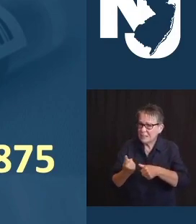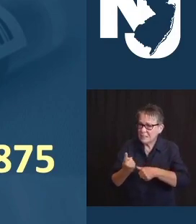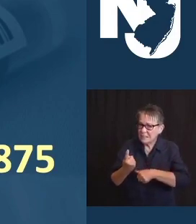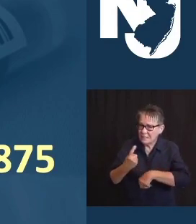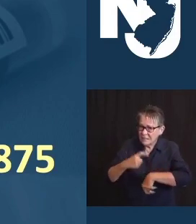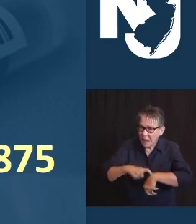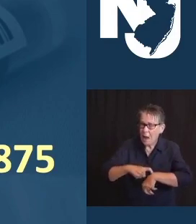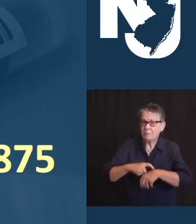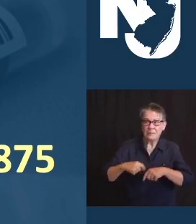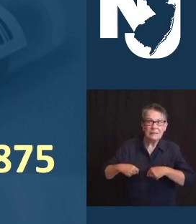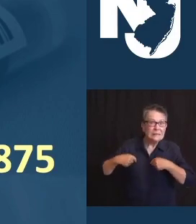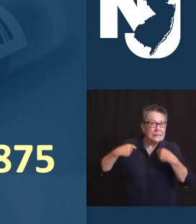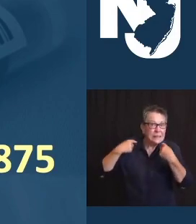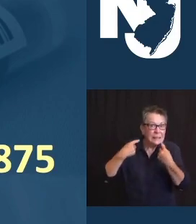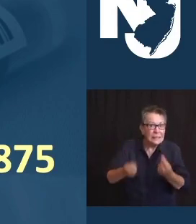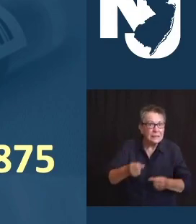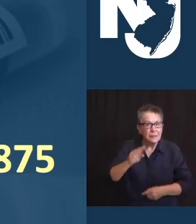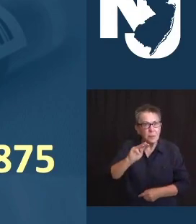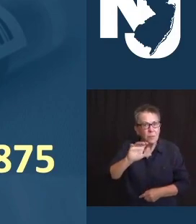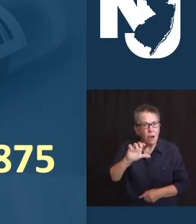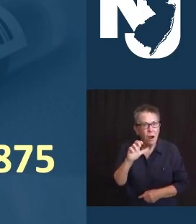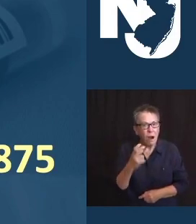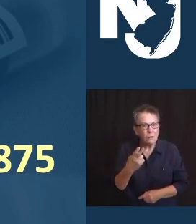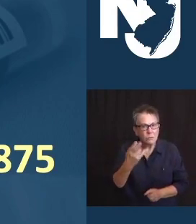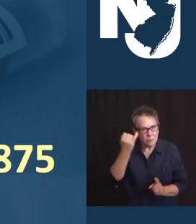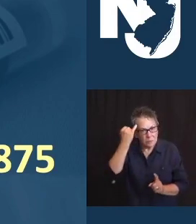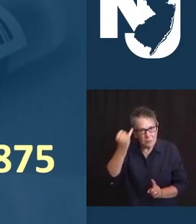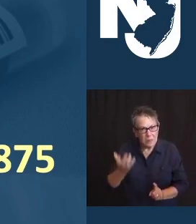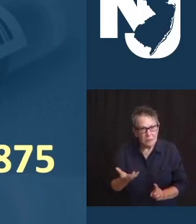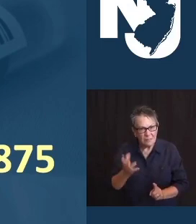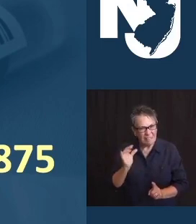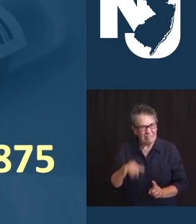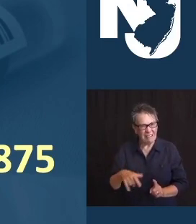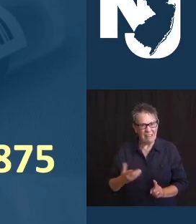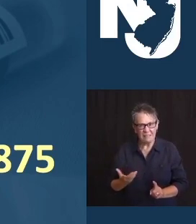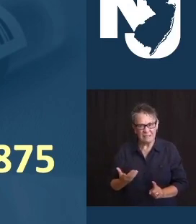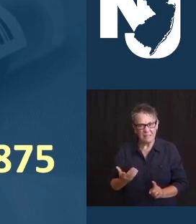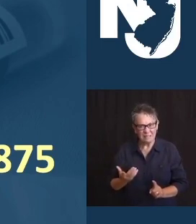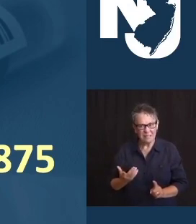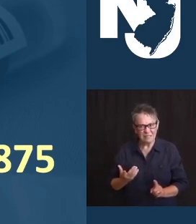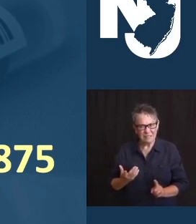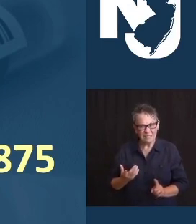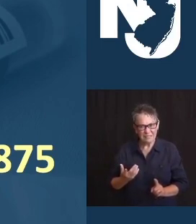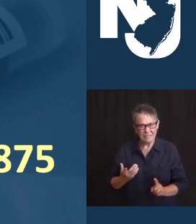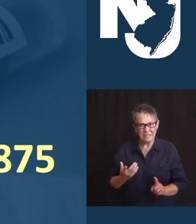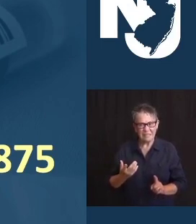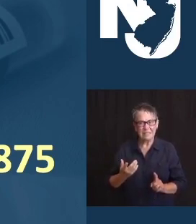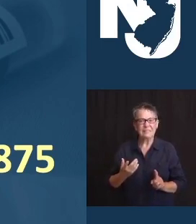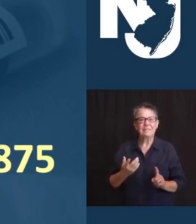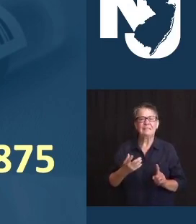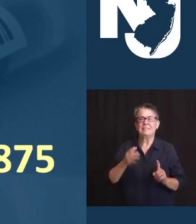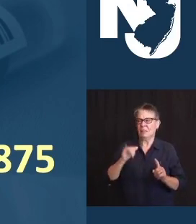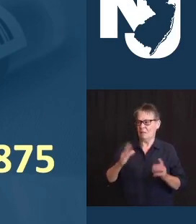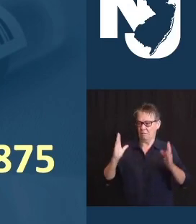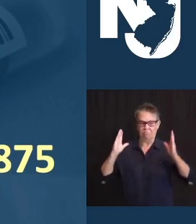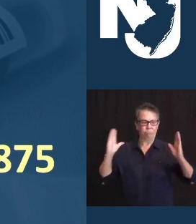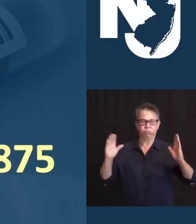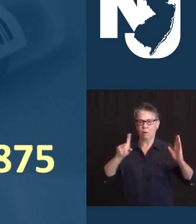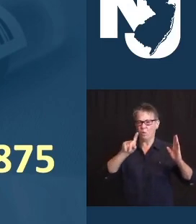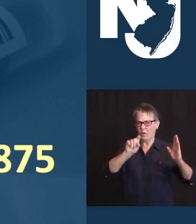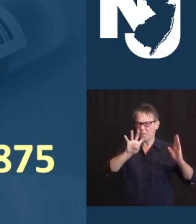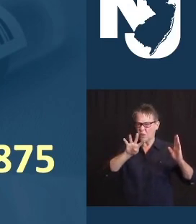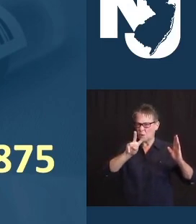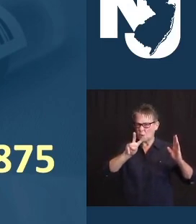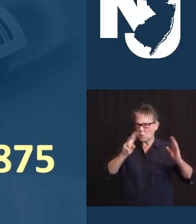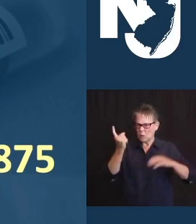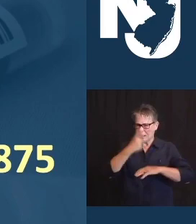ago, almost 5 months ago. And you've asked us, folks, will we get one of those days? And we